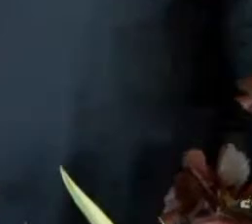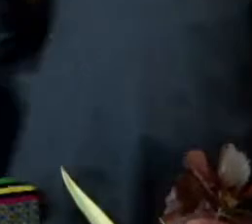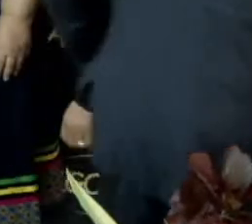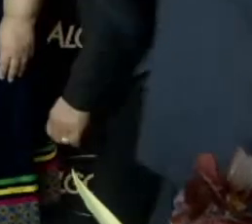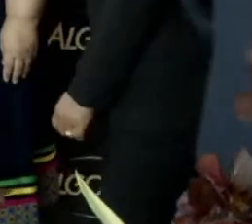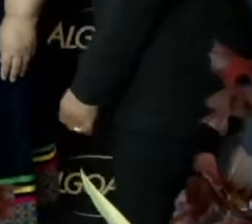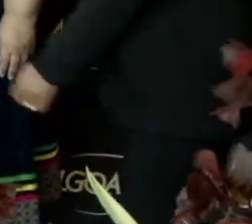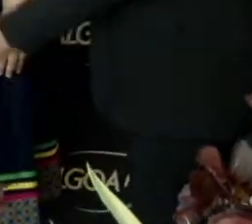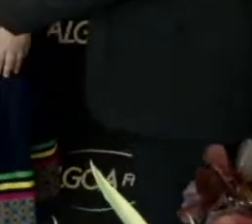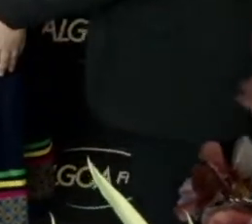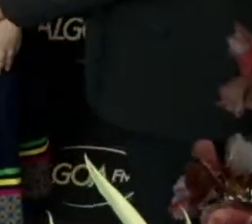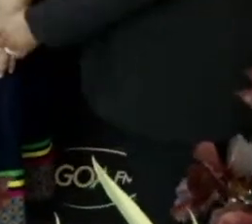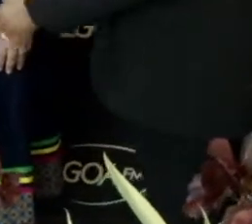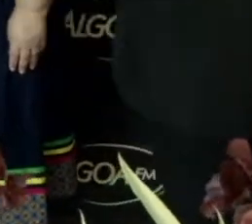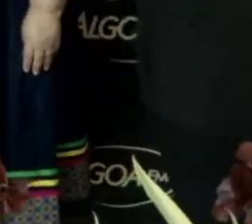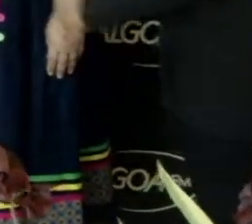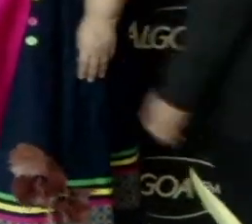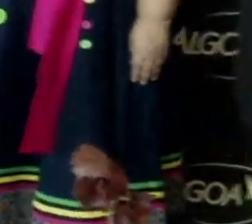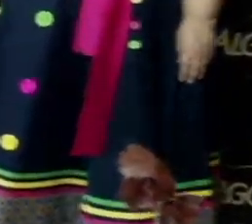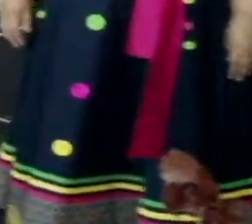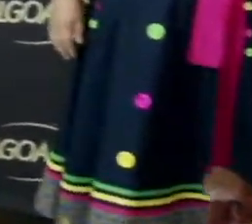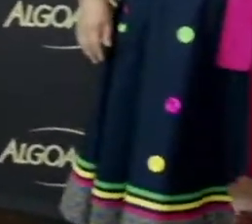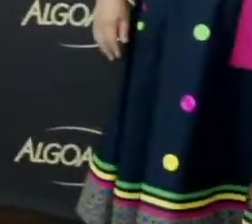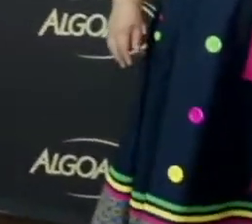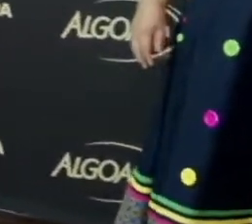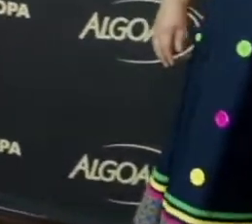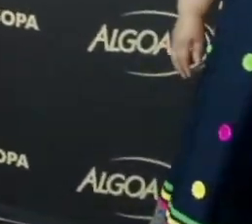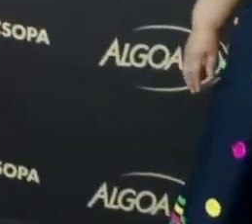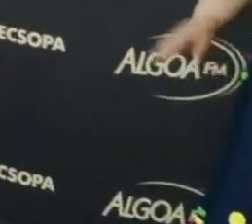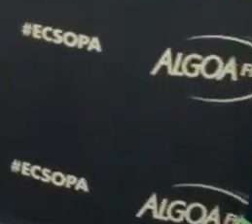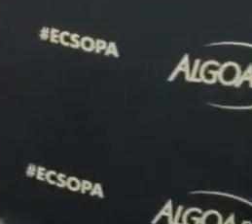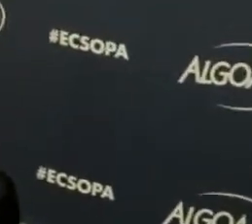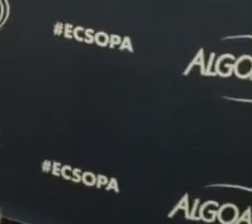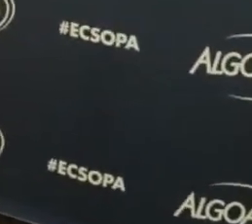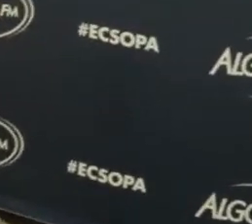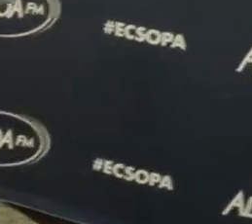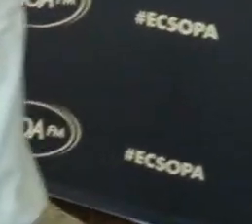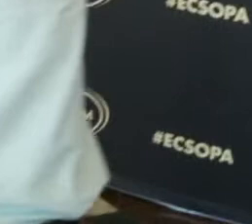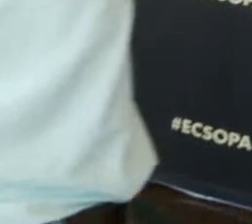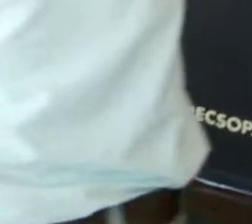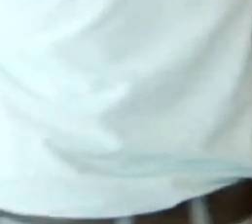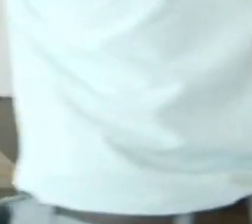Kanti ke nabaphathiswa njengoba busowuvile ngeli xesha